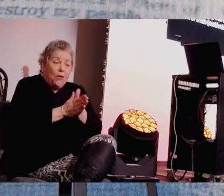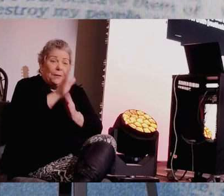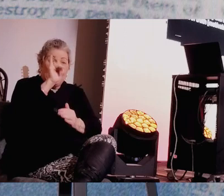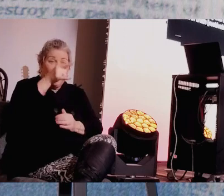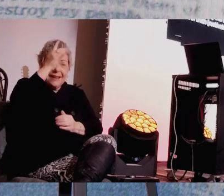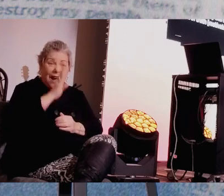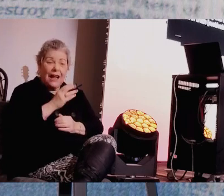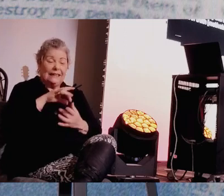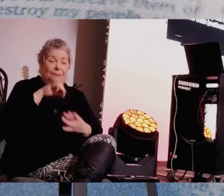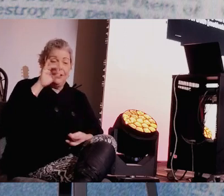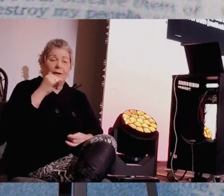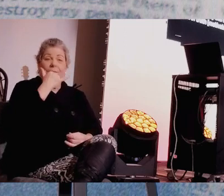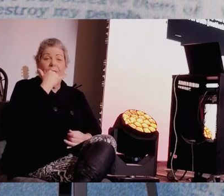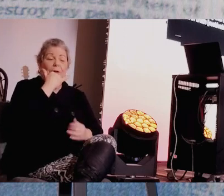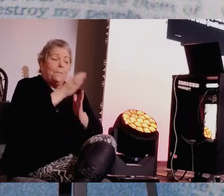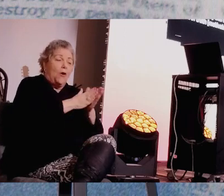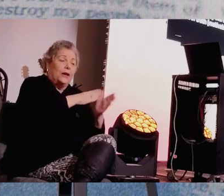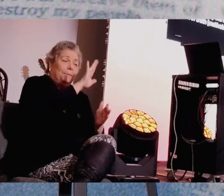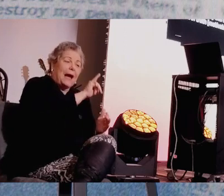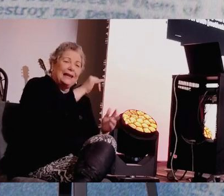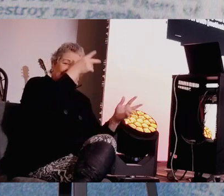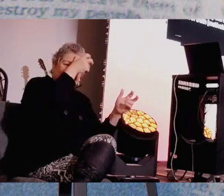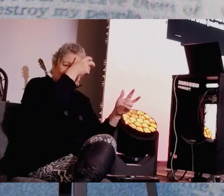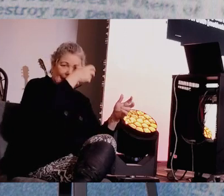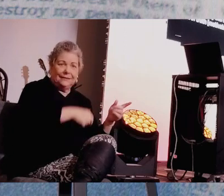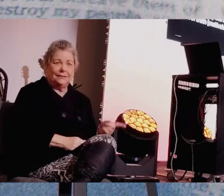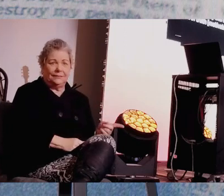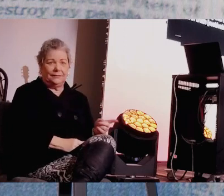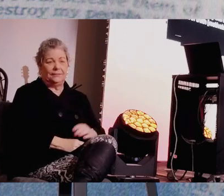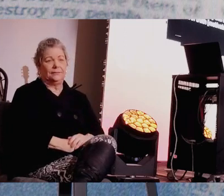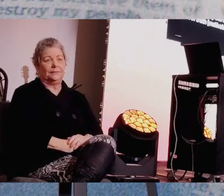and the spirit of error is motivated by Satan.